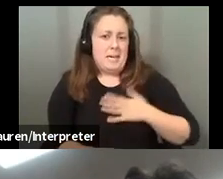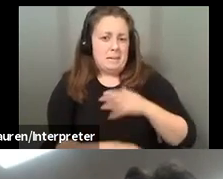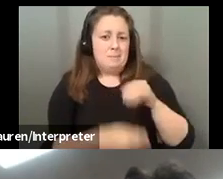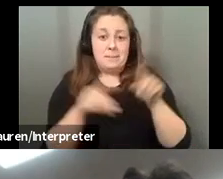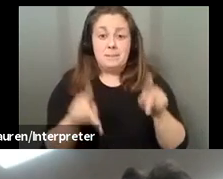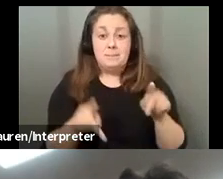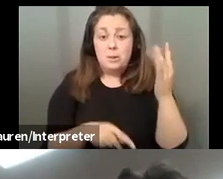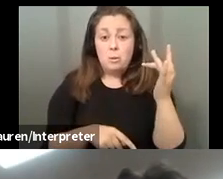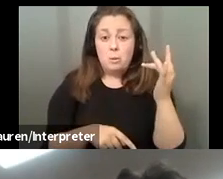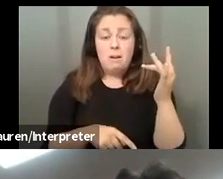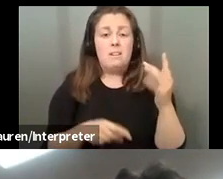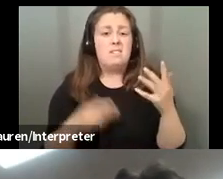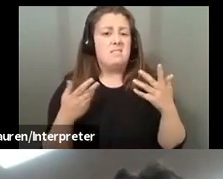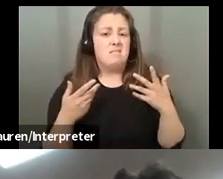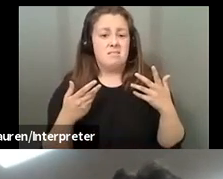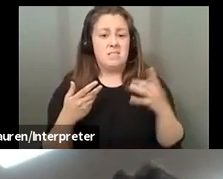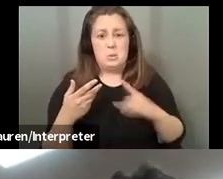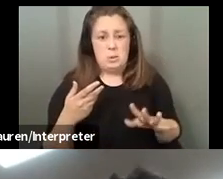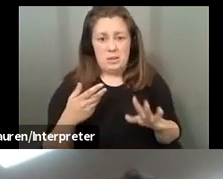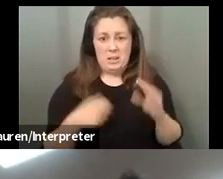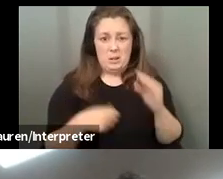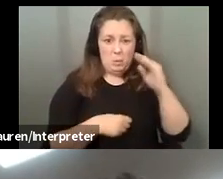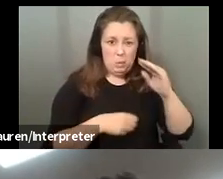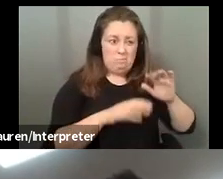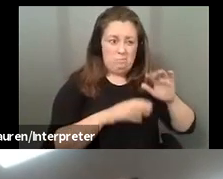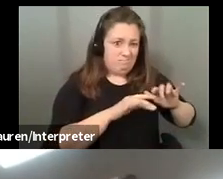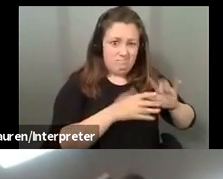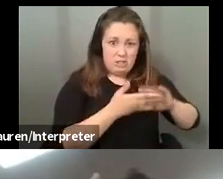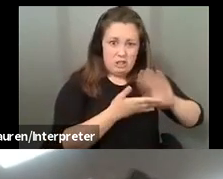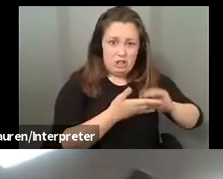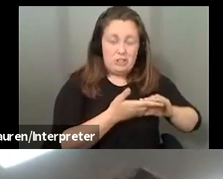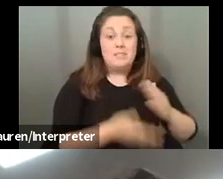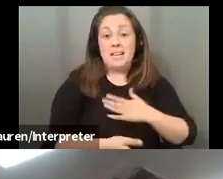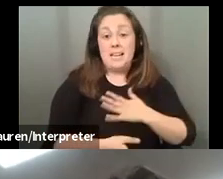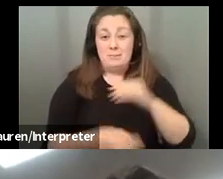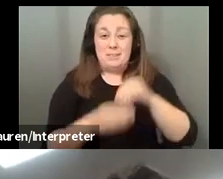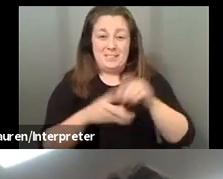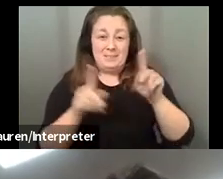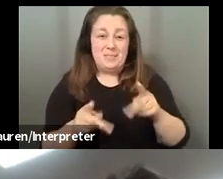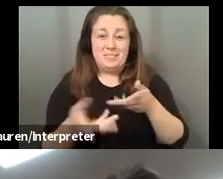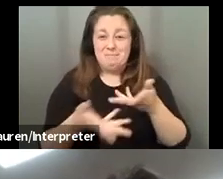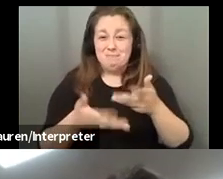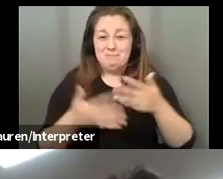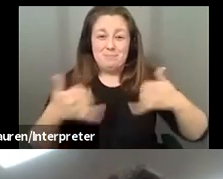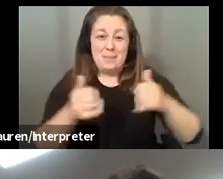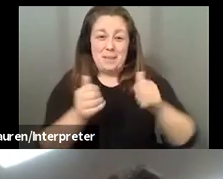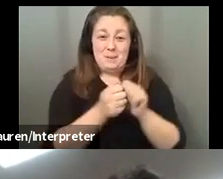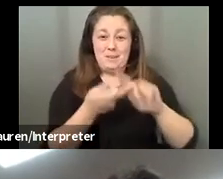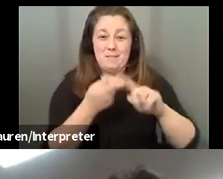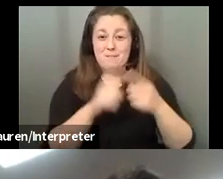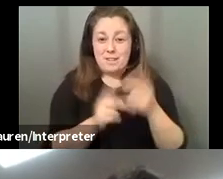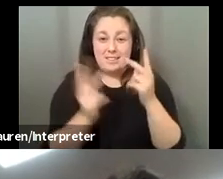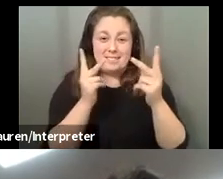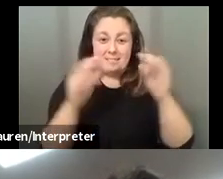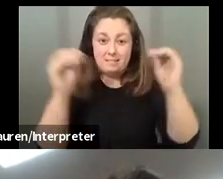have to do learning at home work. I'm glad we're in person so I can play with all my friends and see my teacher. I'm happy we're back because now cohort 1